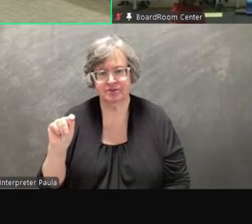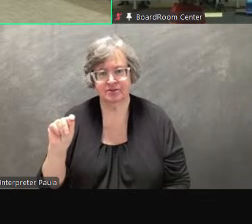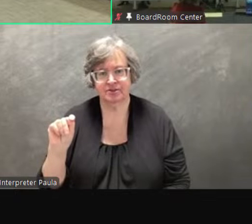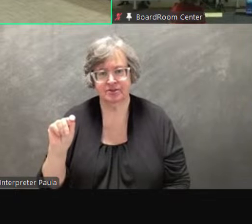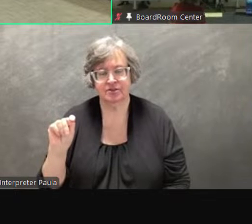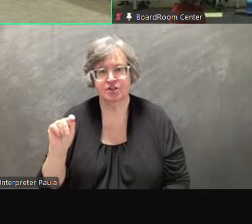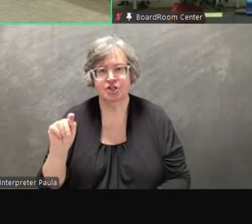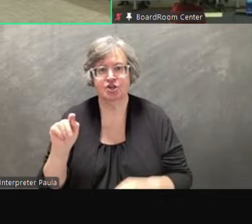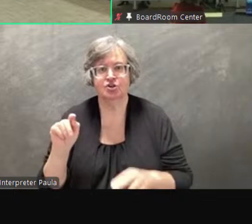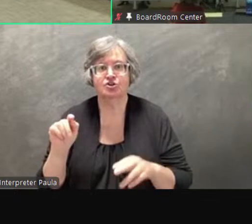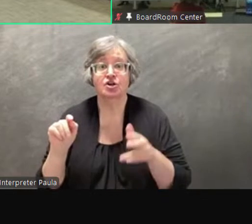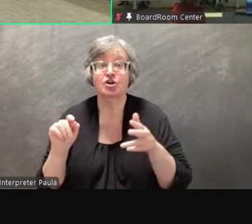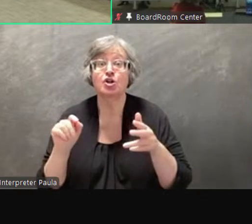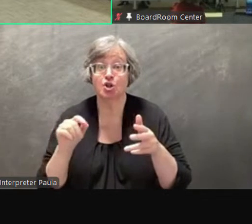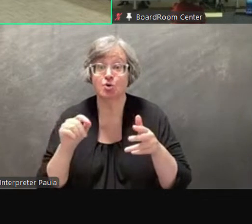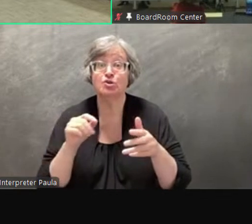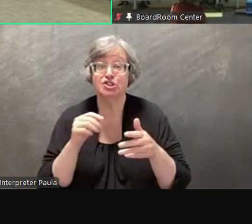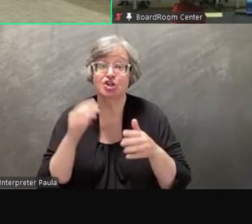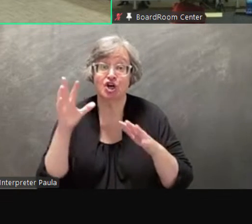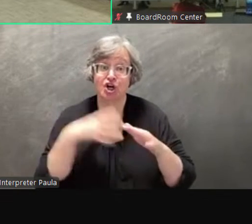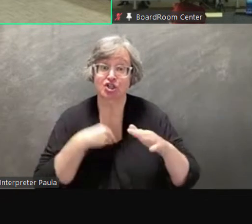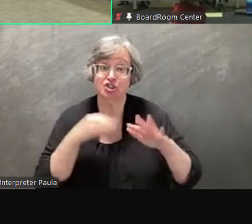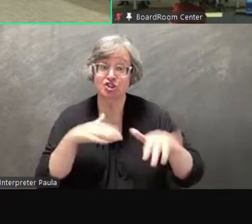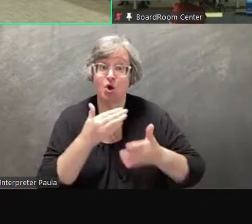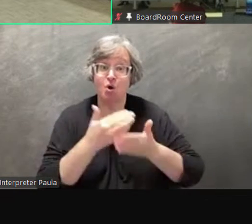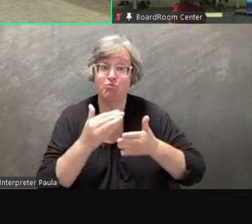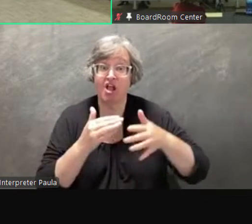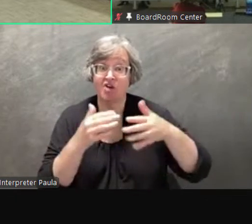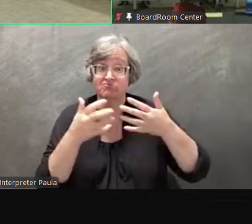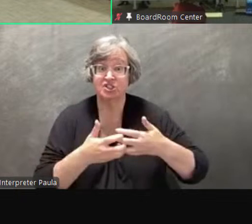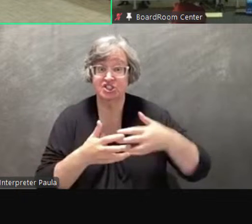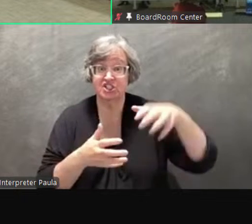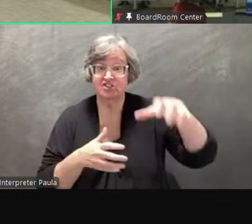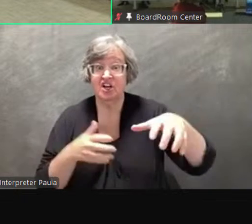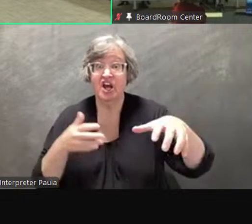Train ran into a snowplow. Now, they